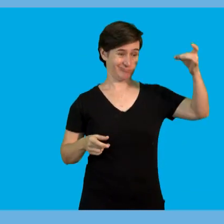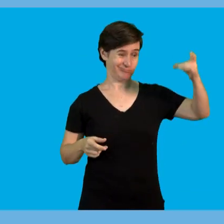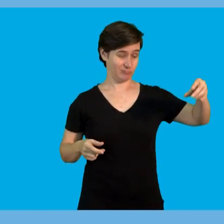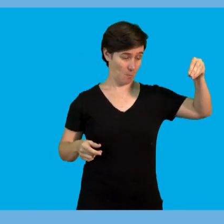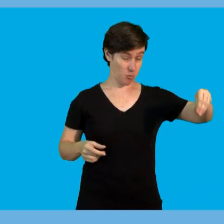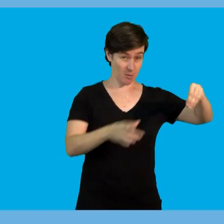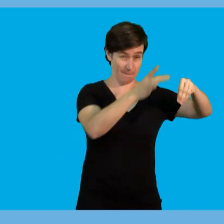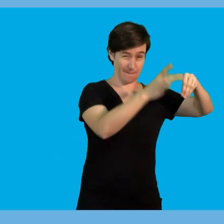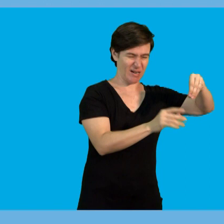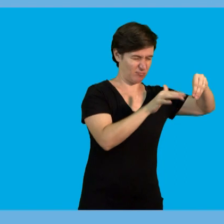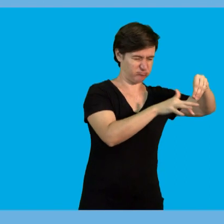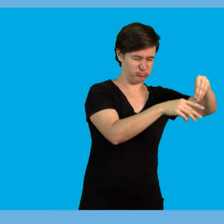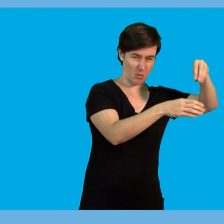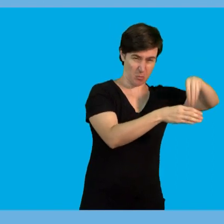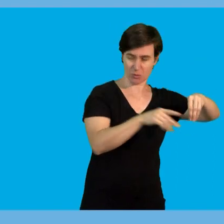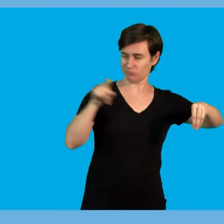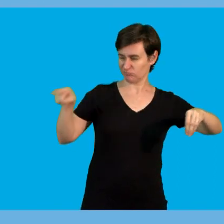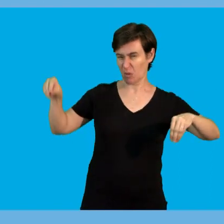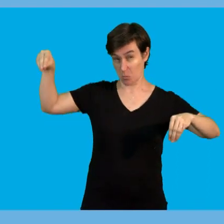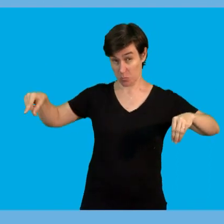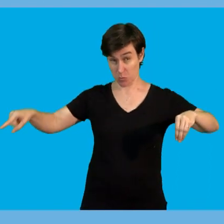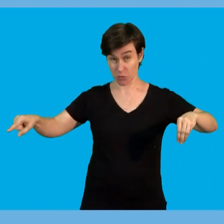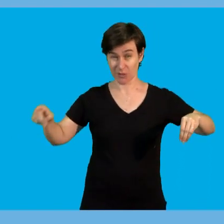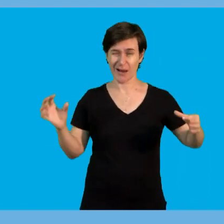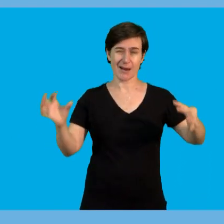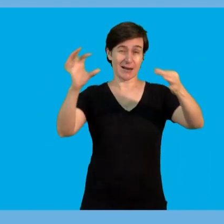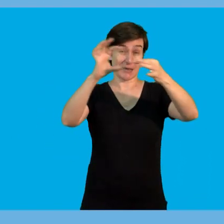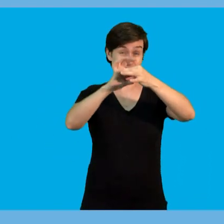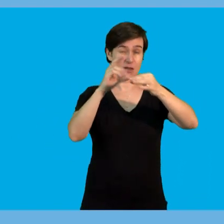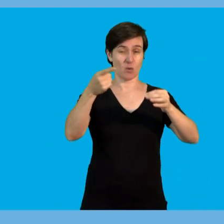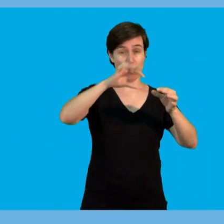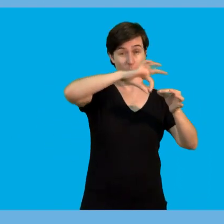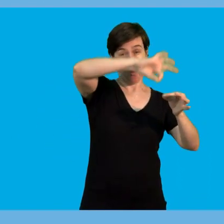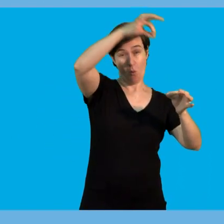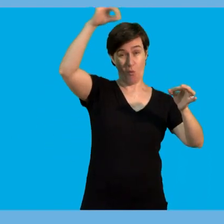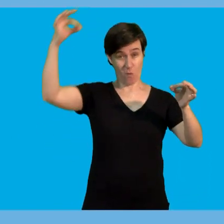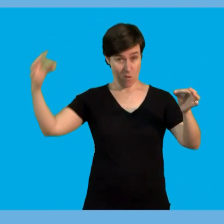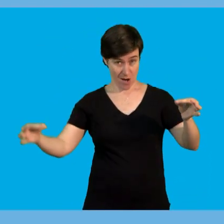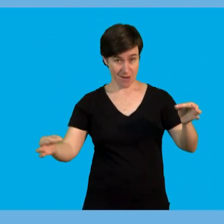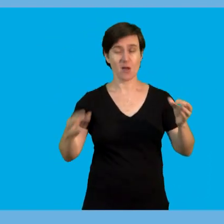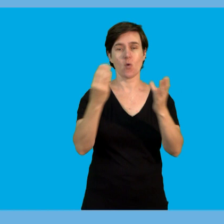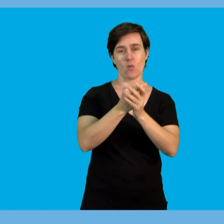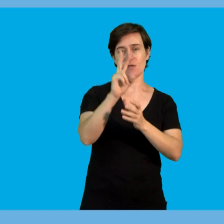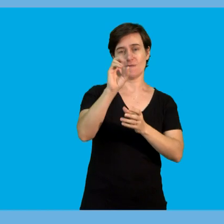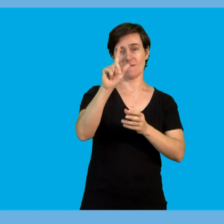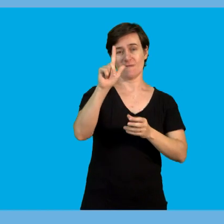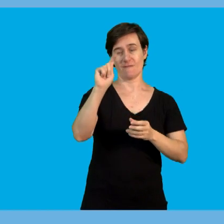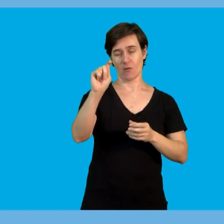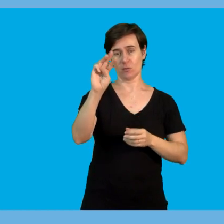different beakers, he connects the two plates with an electric conducting wire and also a